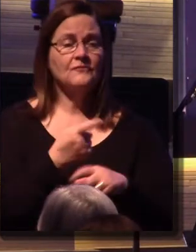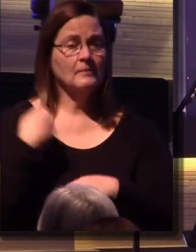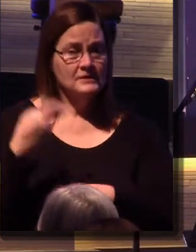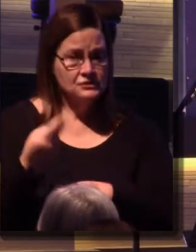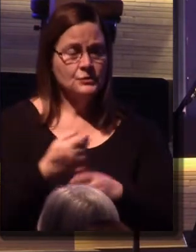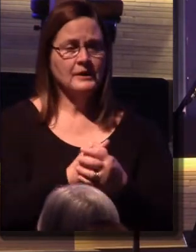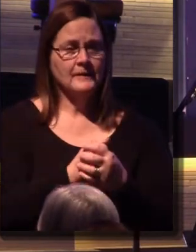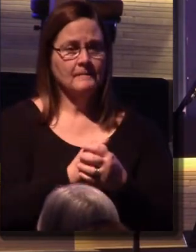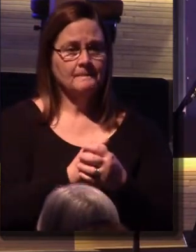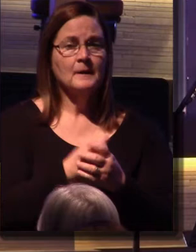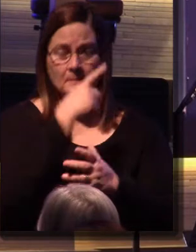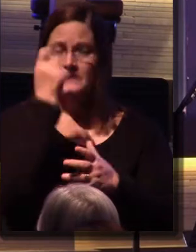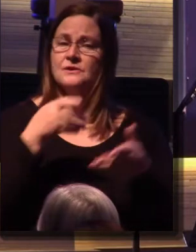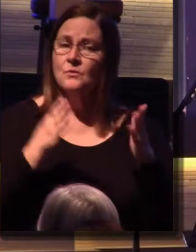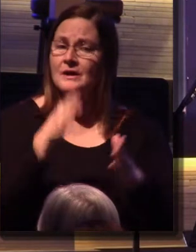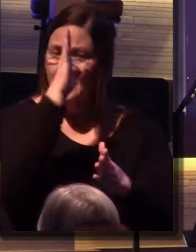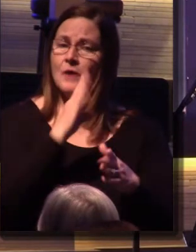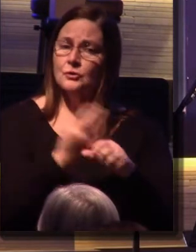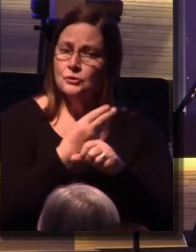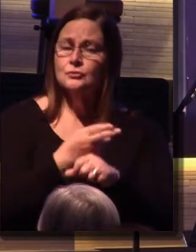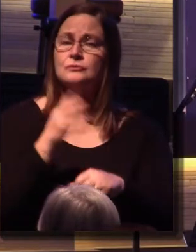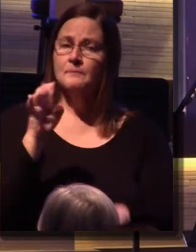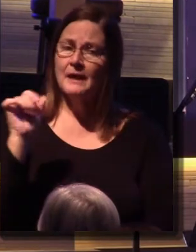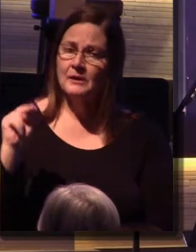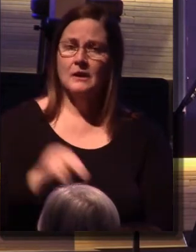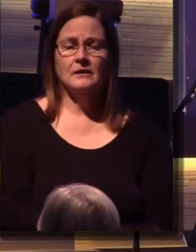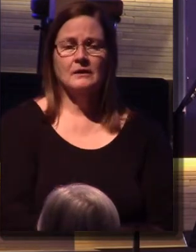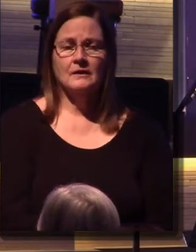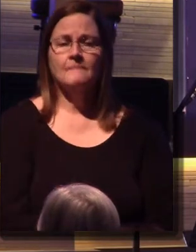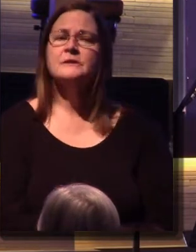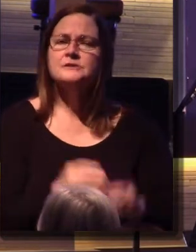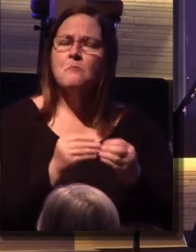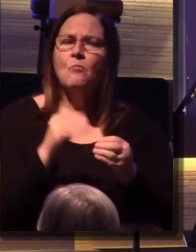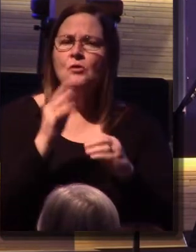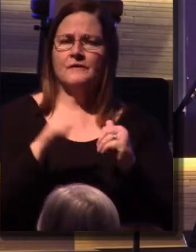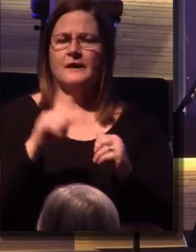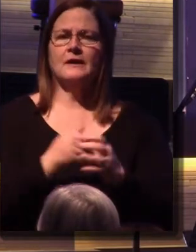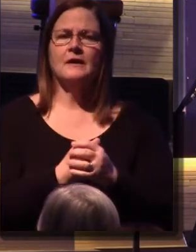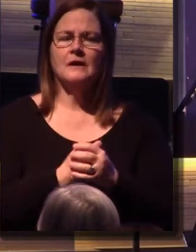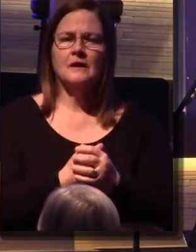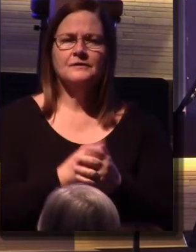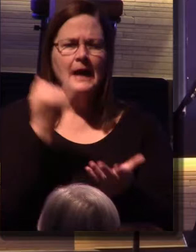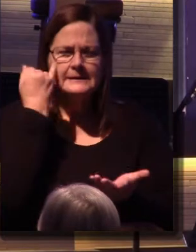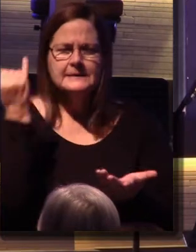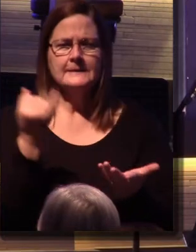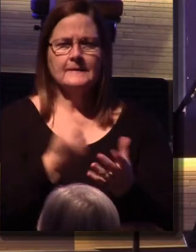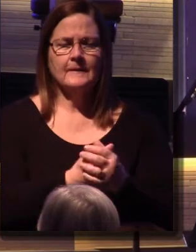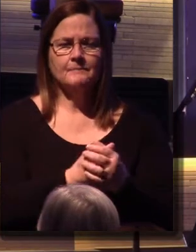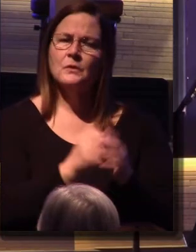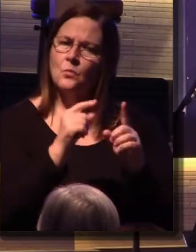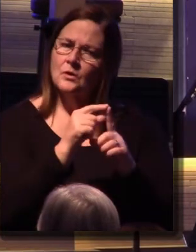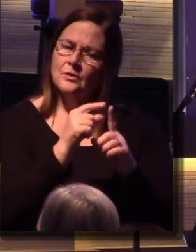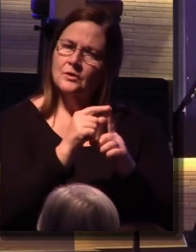history because of how God is going to use Babylon. But it's even more than that. The very idea, the very